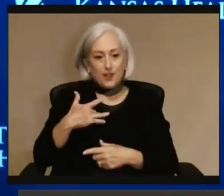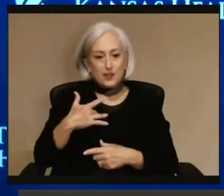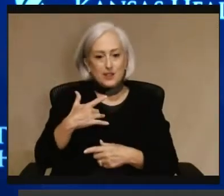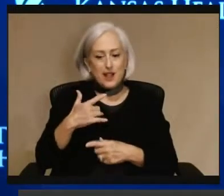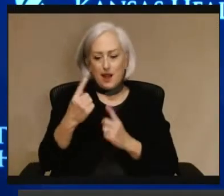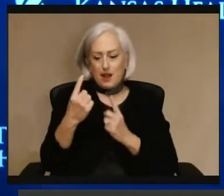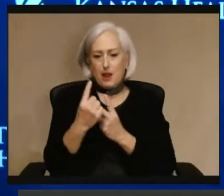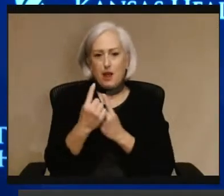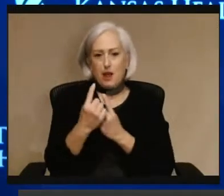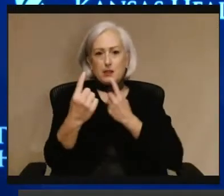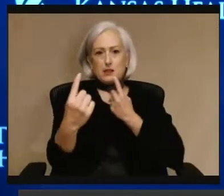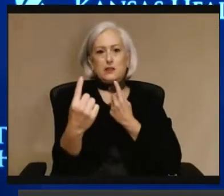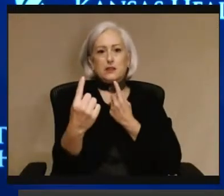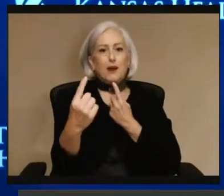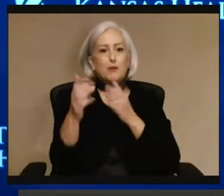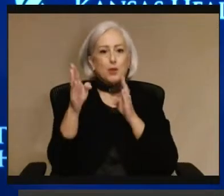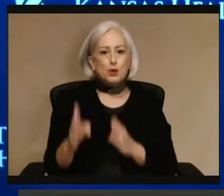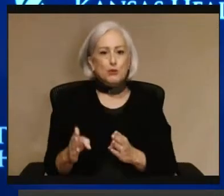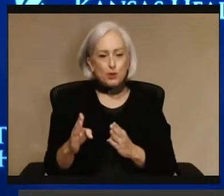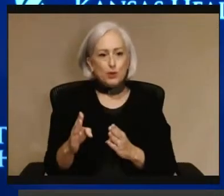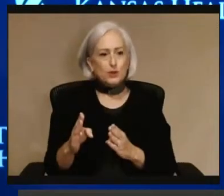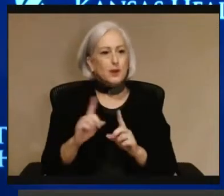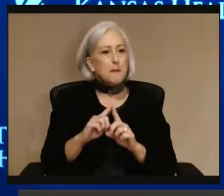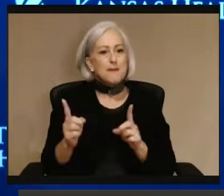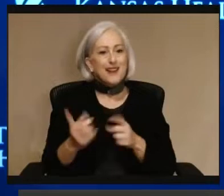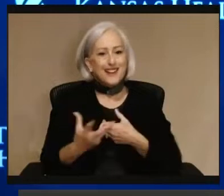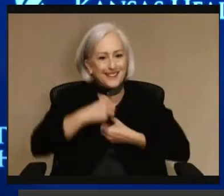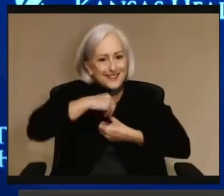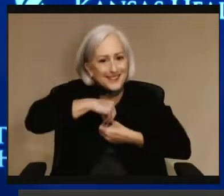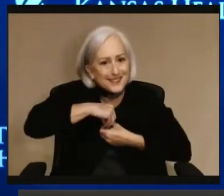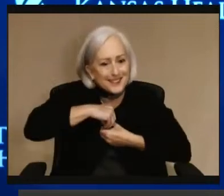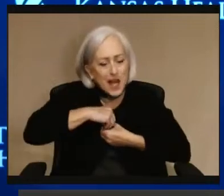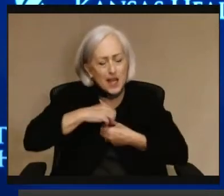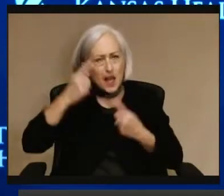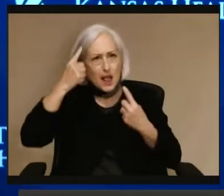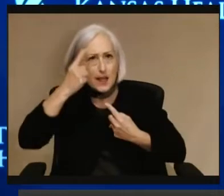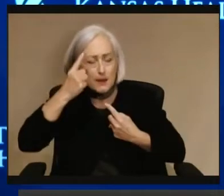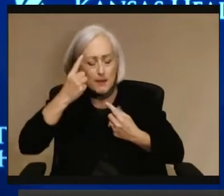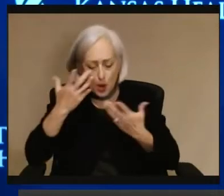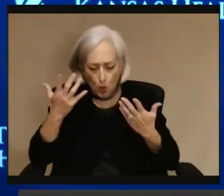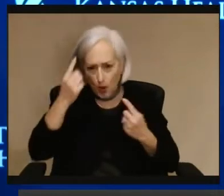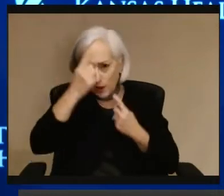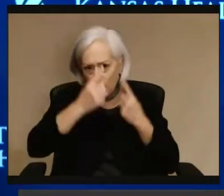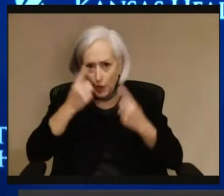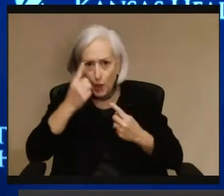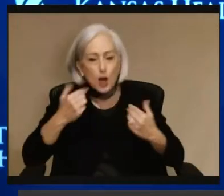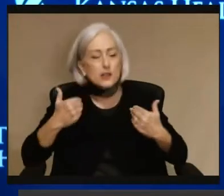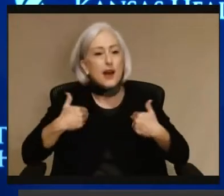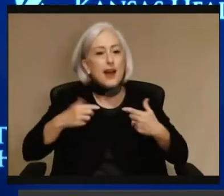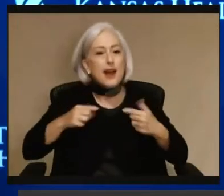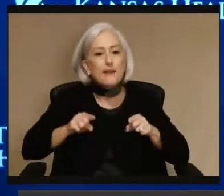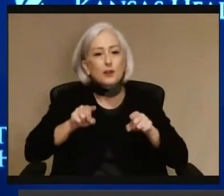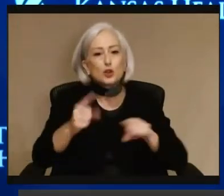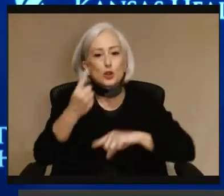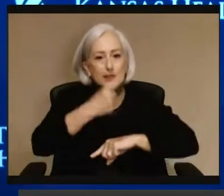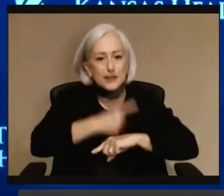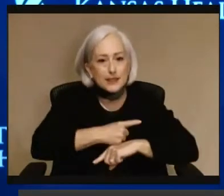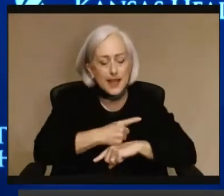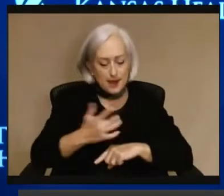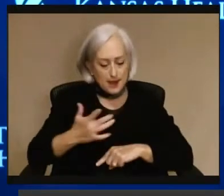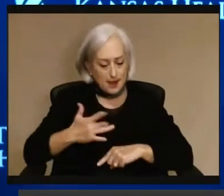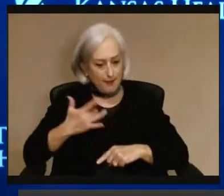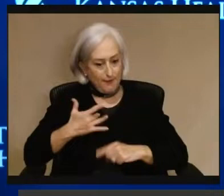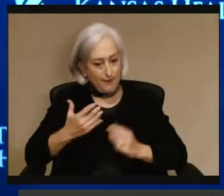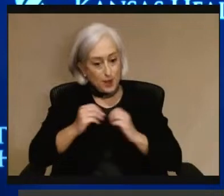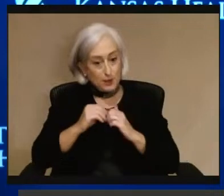thinking? What are the thoughts that I'm having more often than not during the day? And if they're really self-critical a lot of times and very shame-oriented, that's time to reach